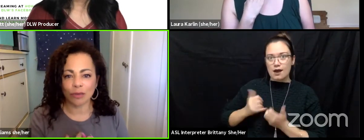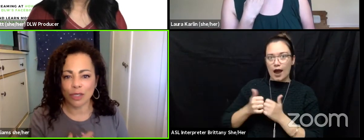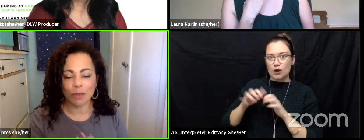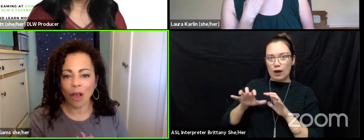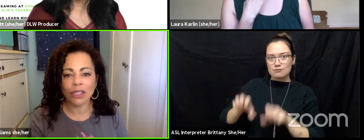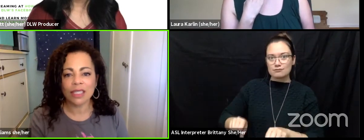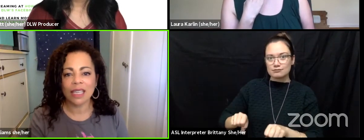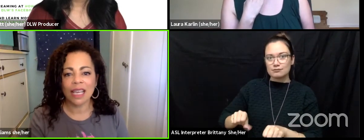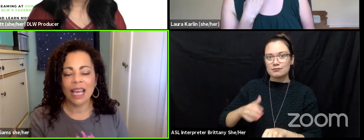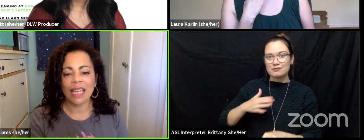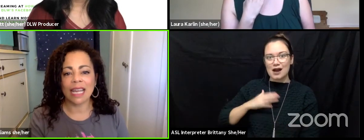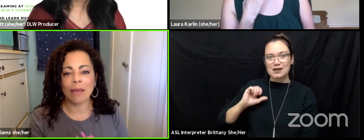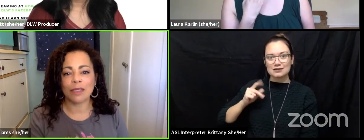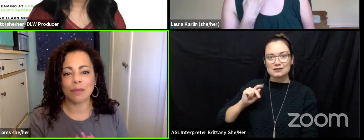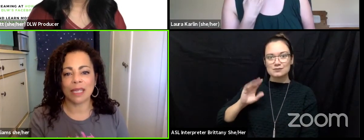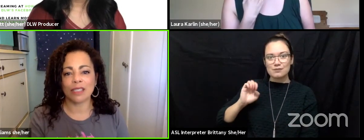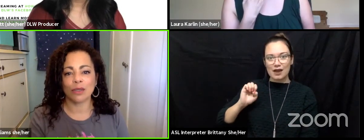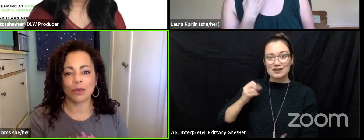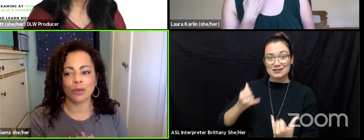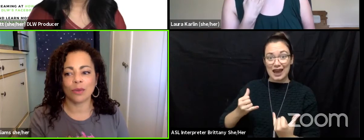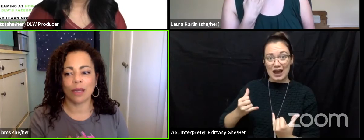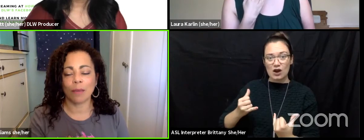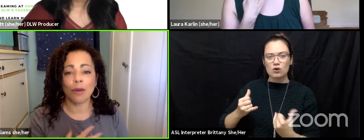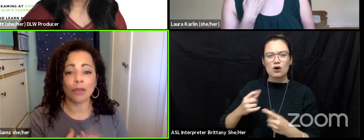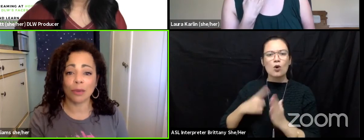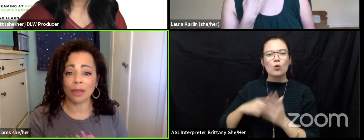emotional response and enables me to